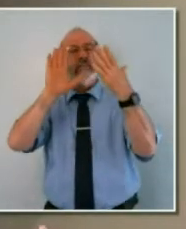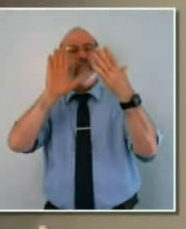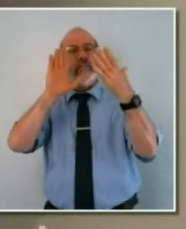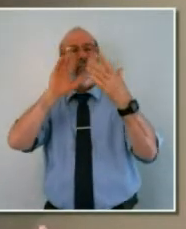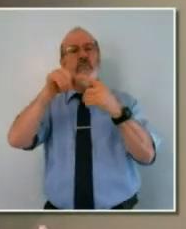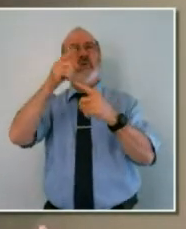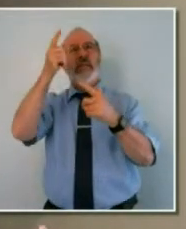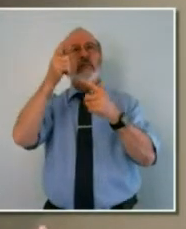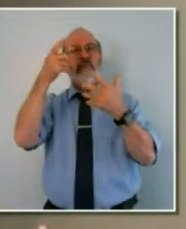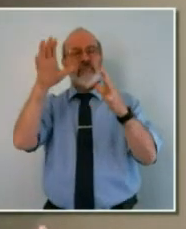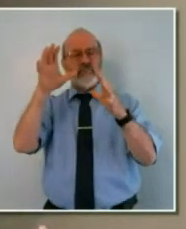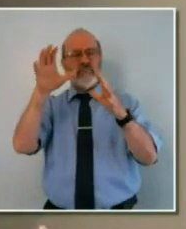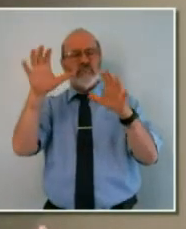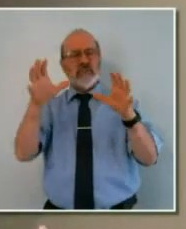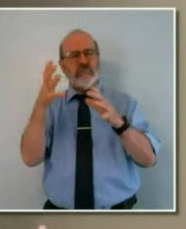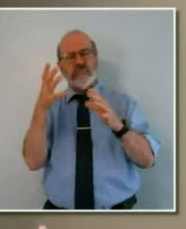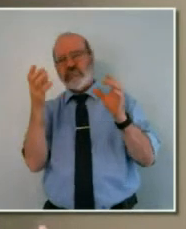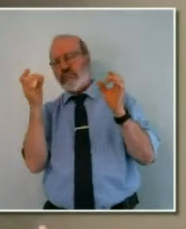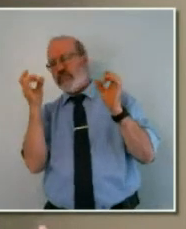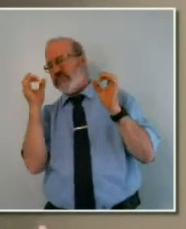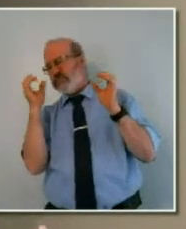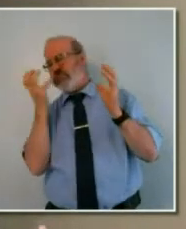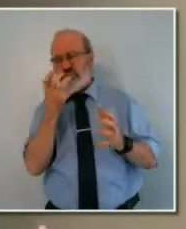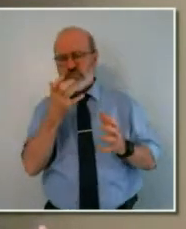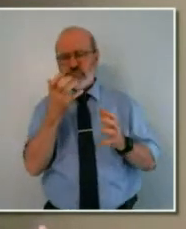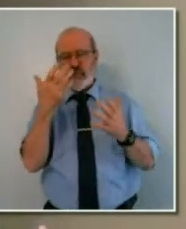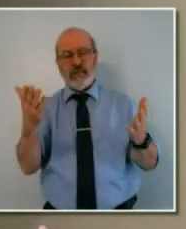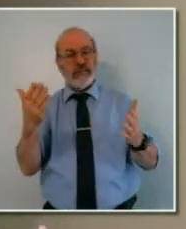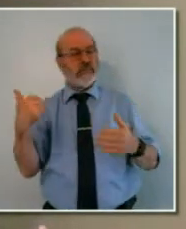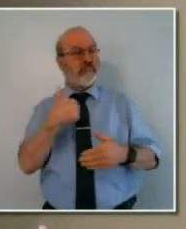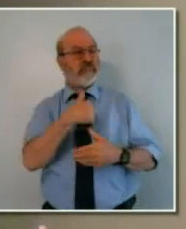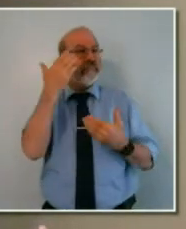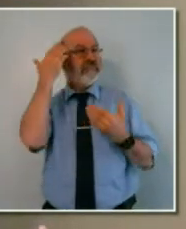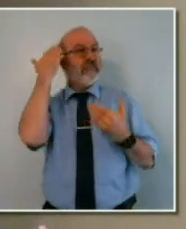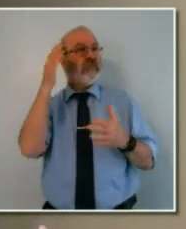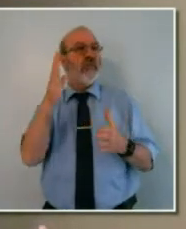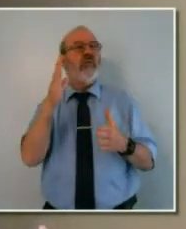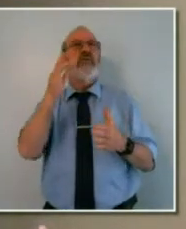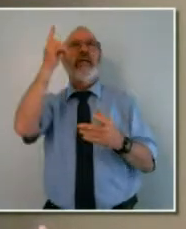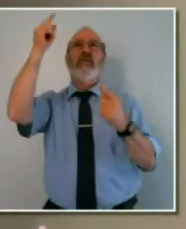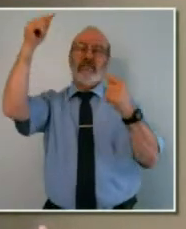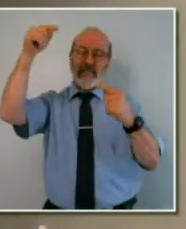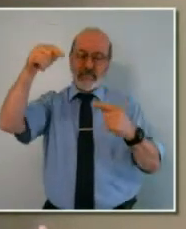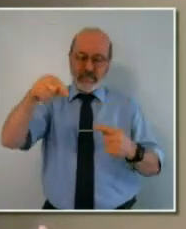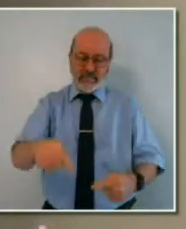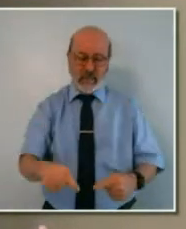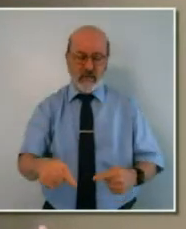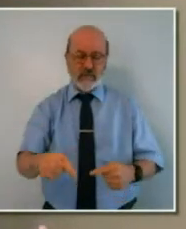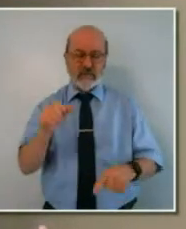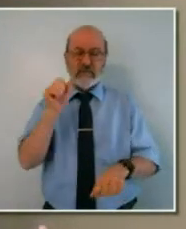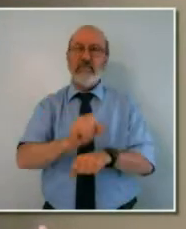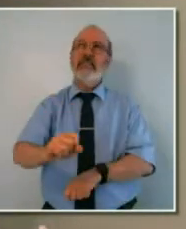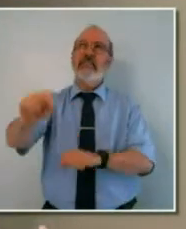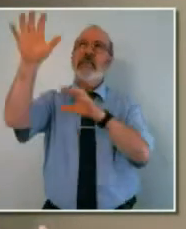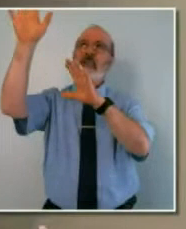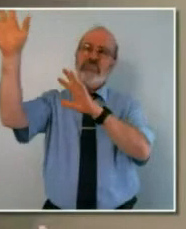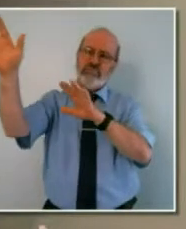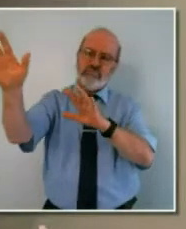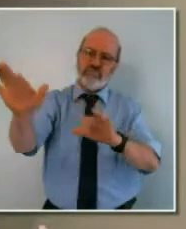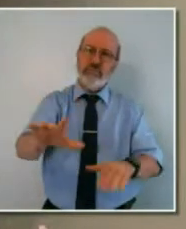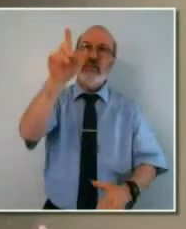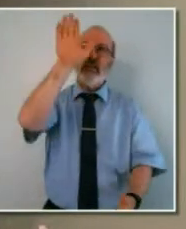didst terrible things which we looked not for, thou camest down, the mountains flowed down at thy